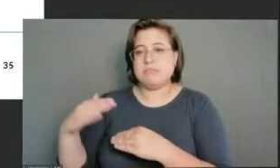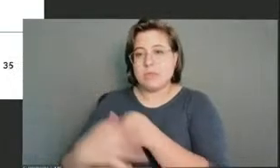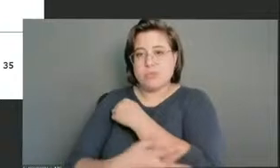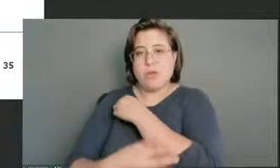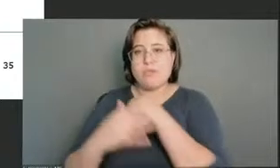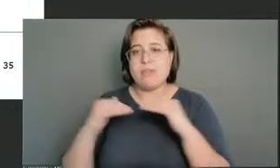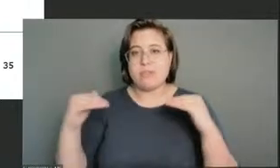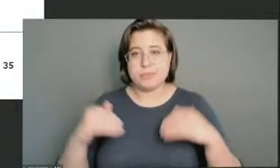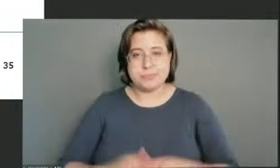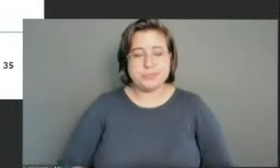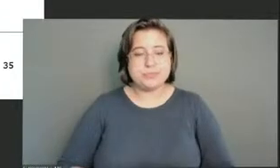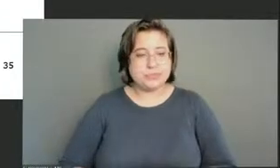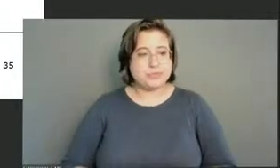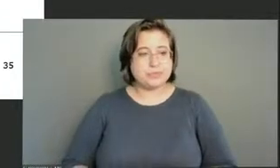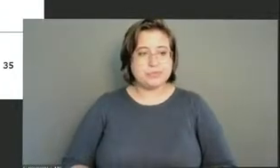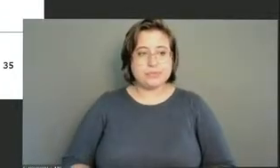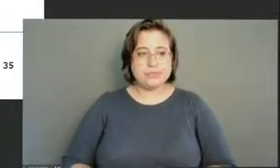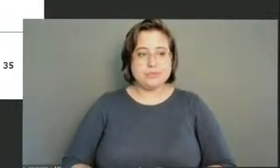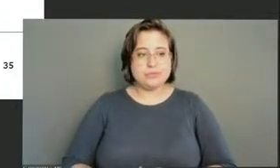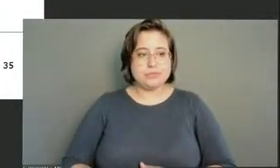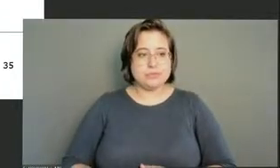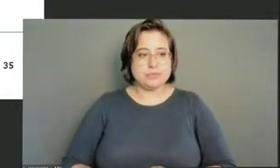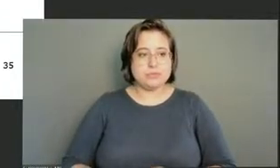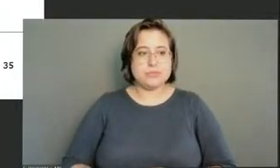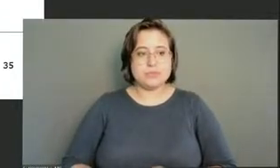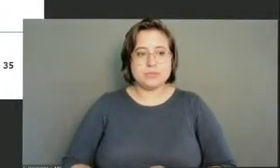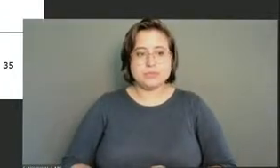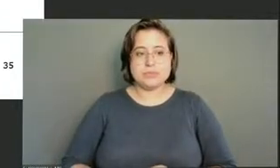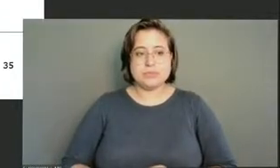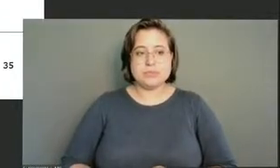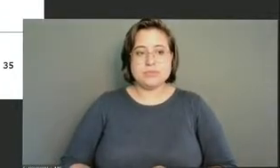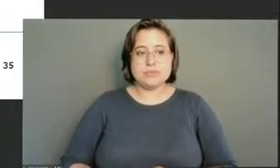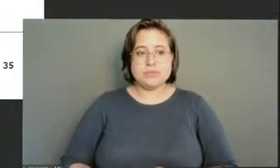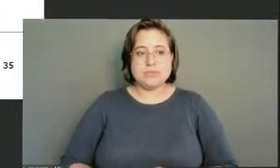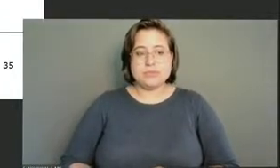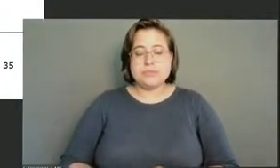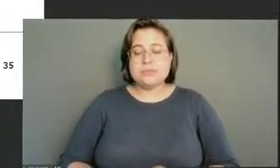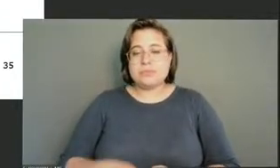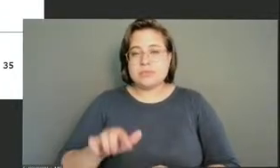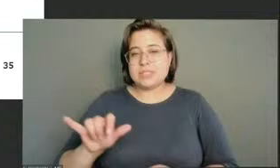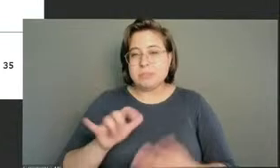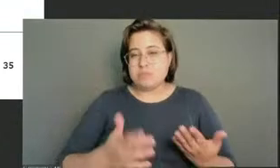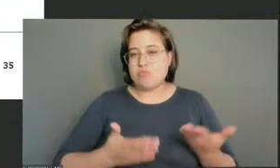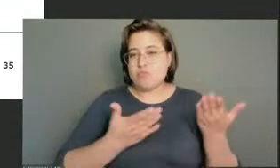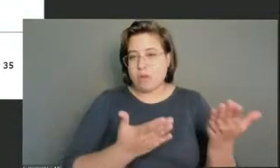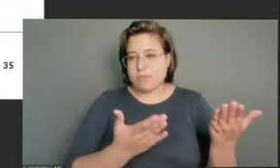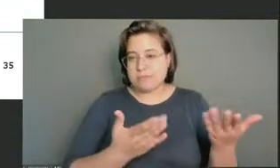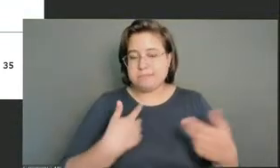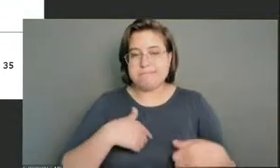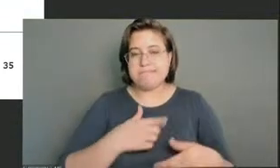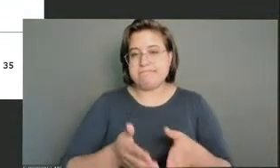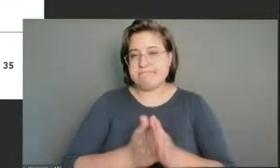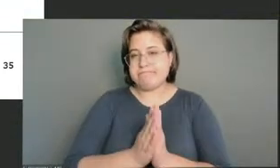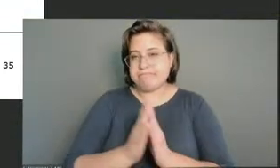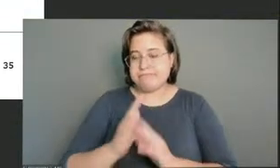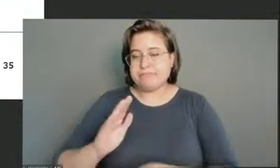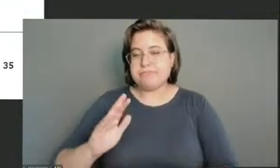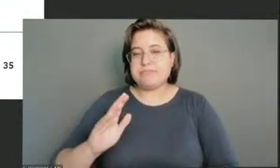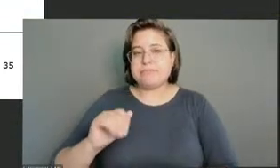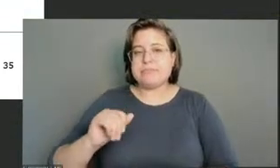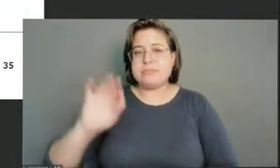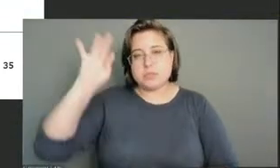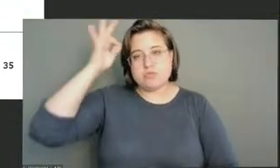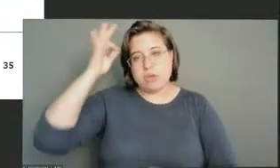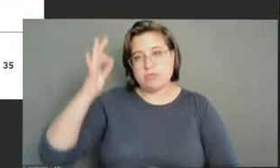Under this recommendation, we are also calling for the federal government to help adults with